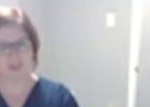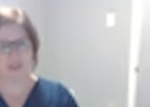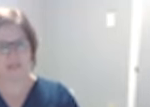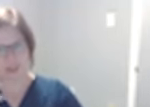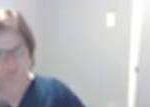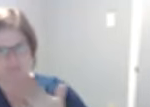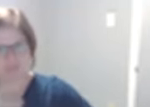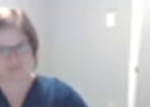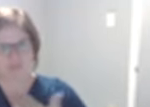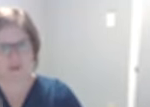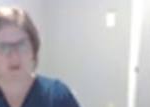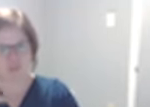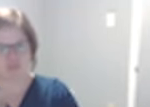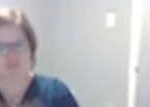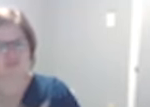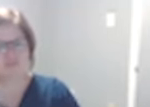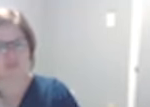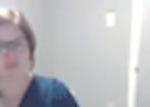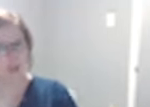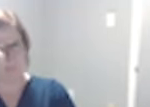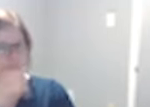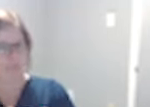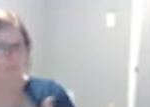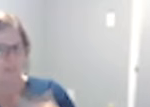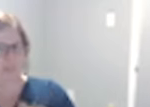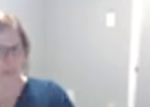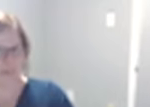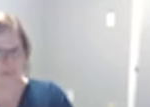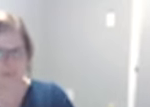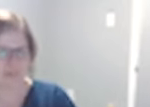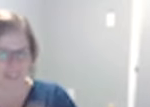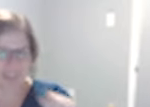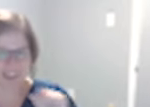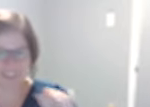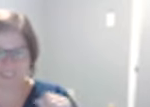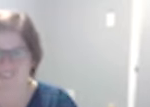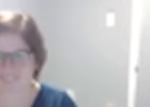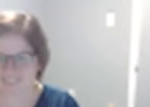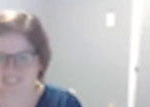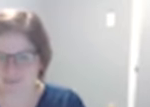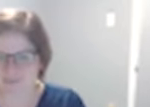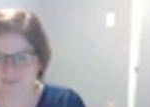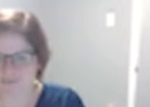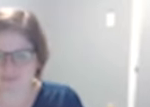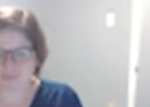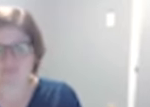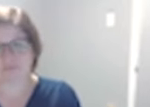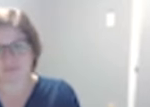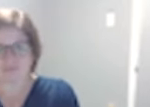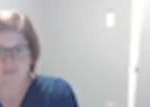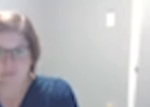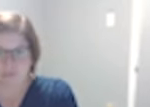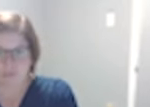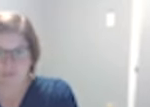circulation for the temperature. So I believe they also have a noisy inside of the EVA suit. So if you can hear the